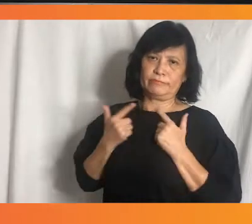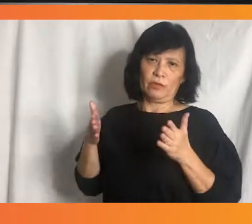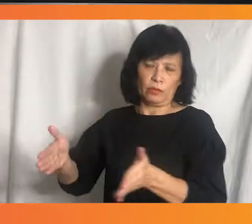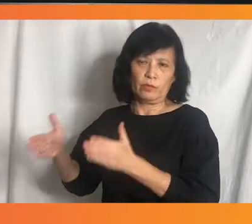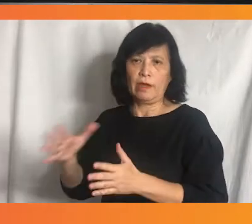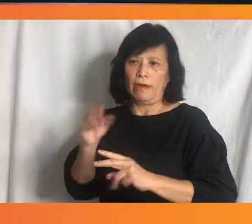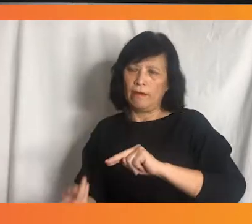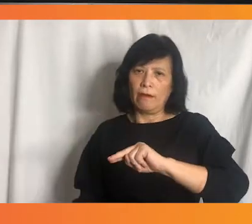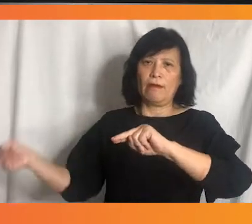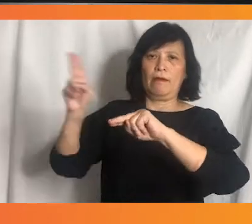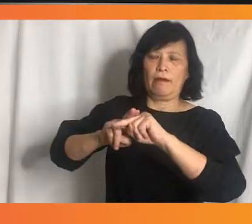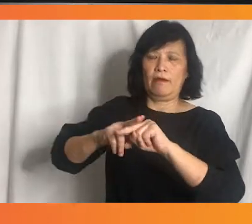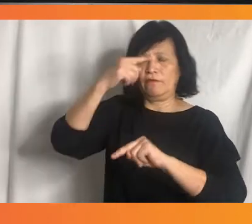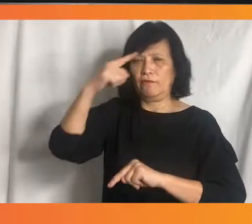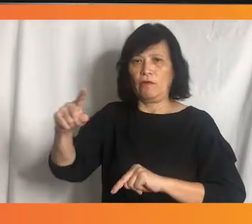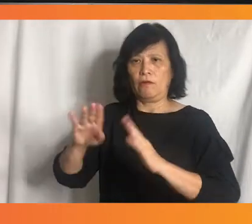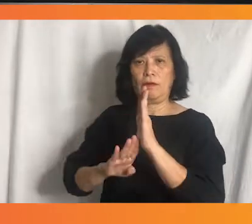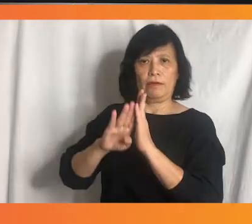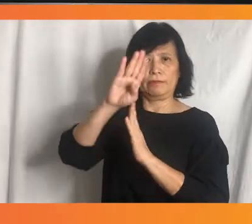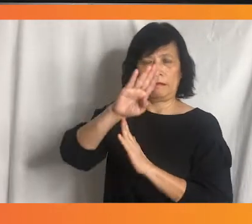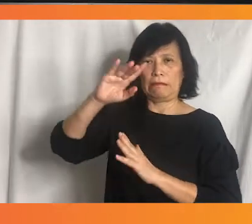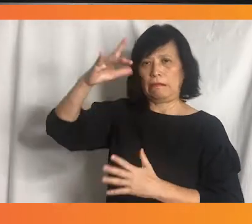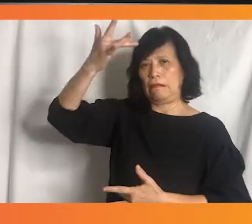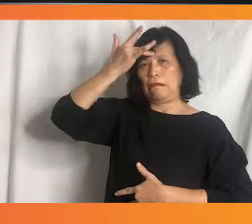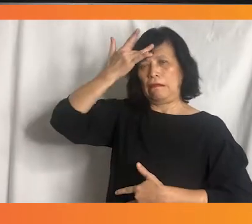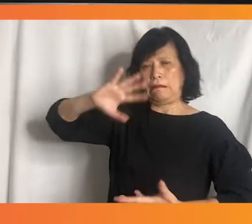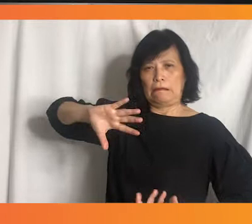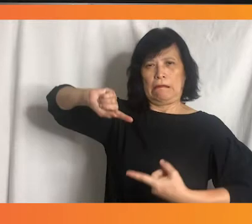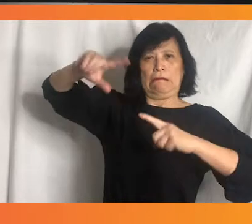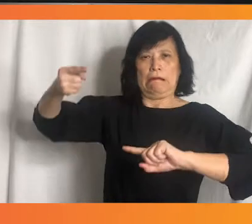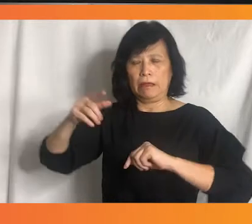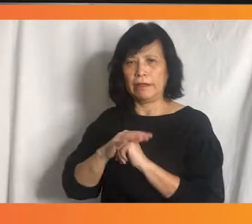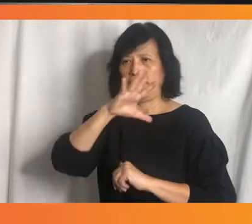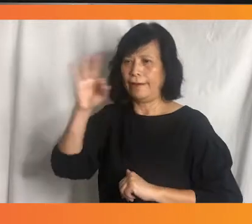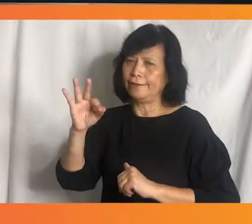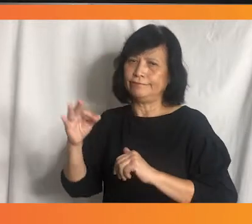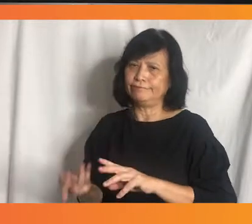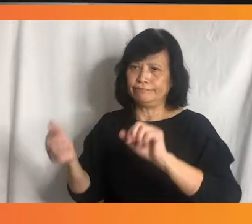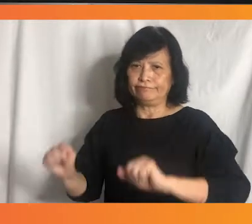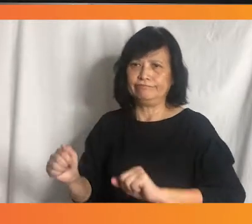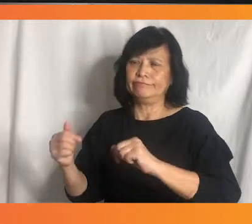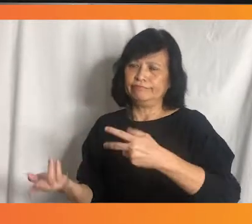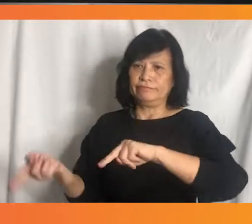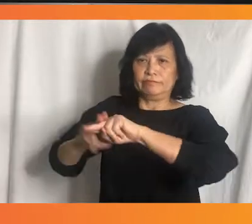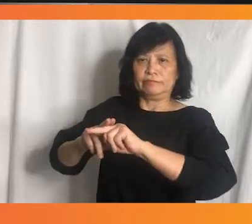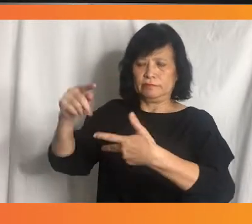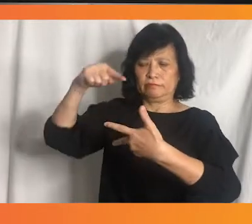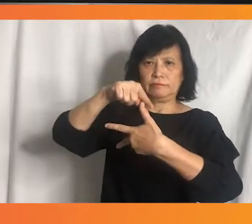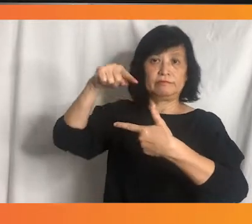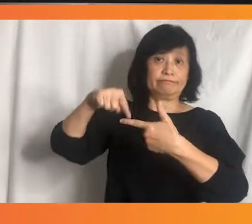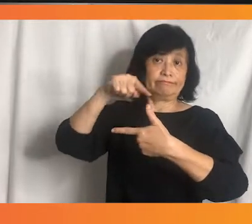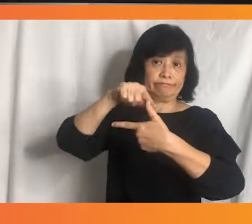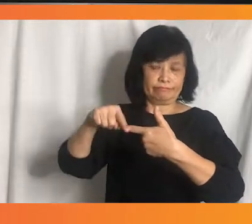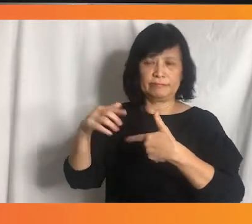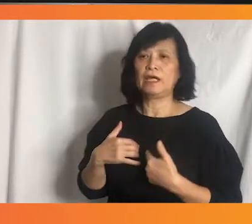further increase the risk of developing chronic diseases and again further contributing to the first and second wave.